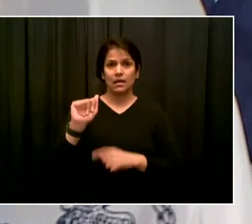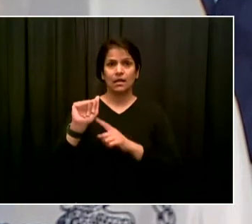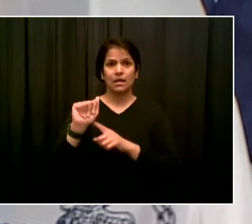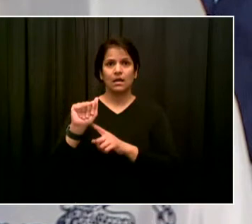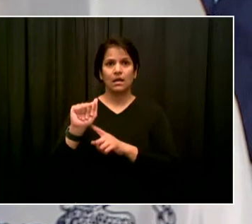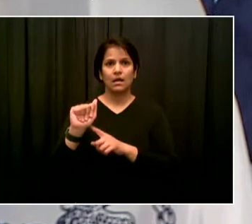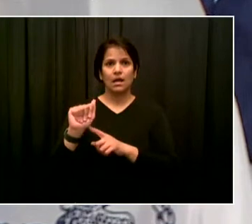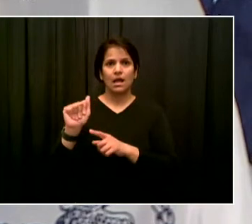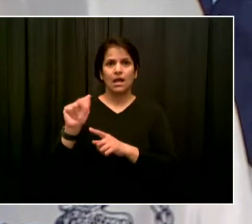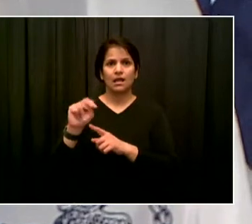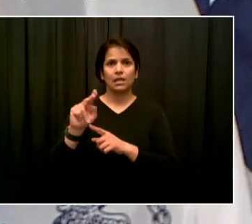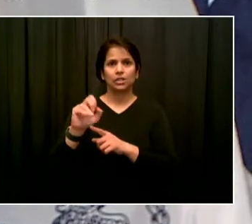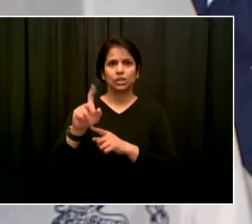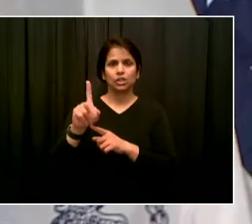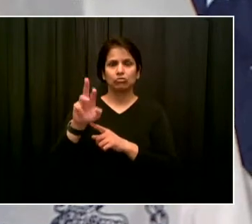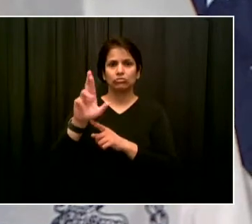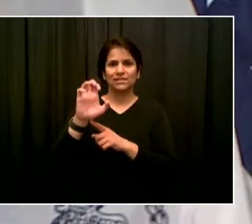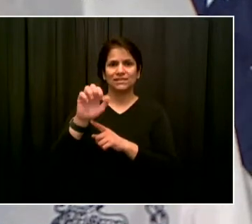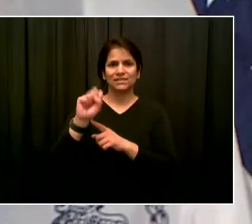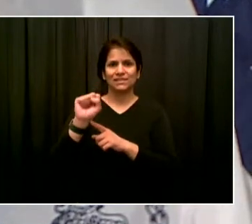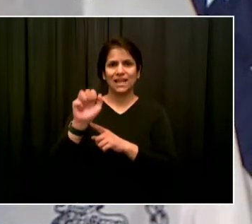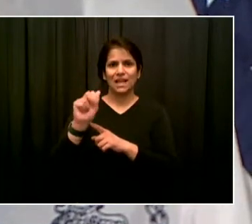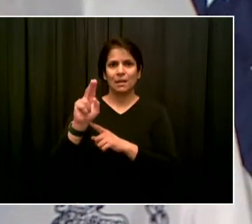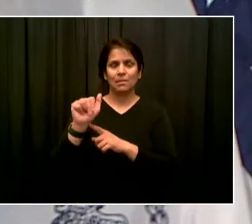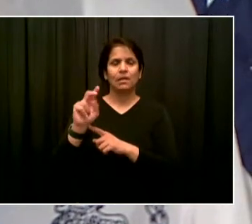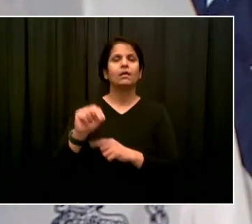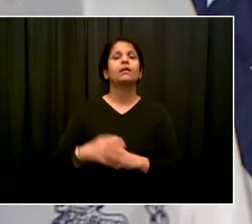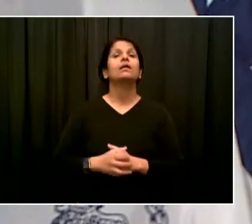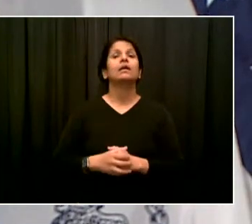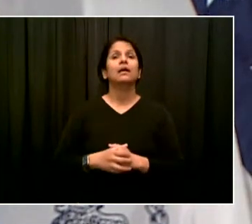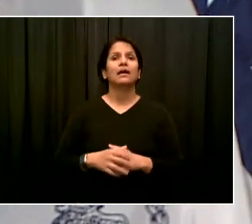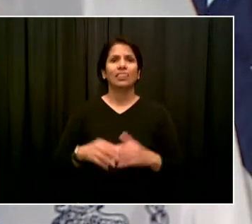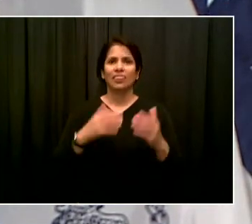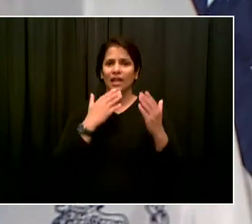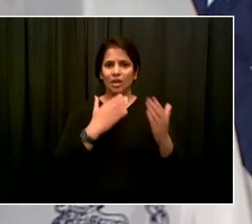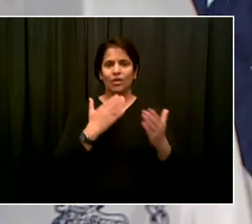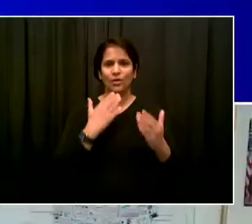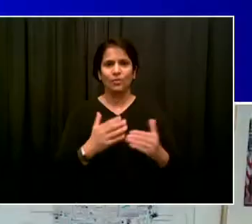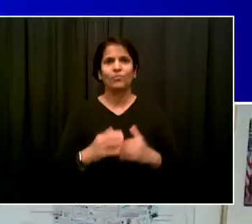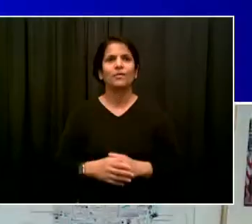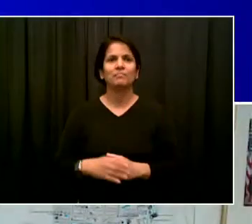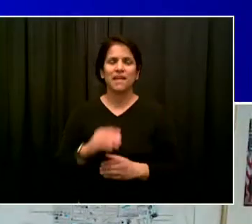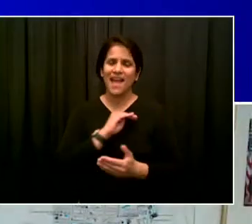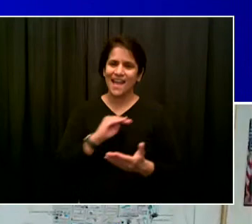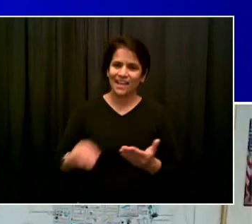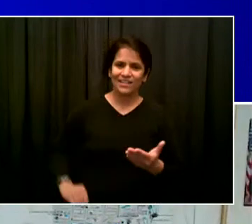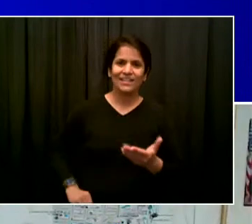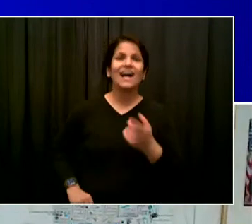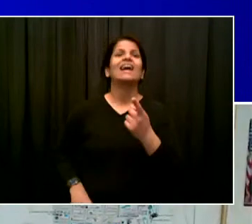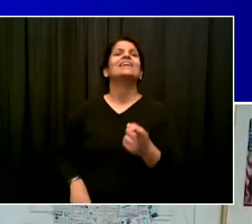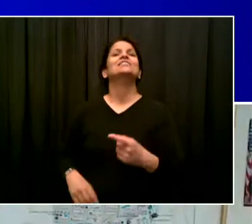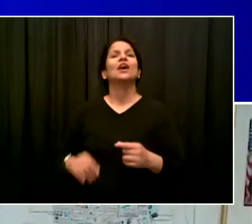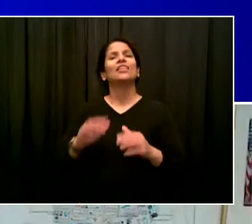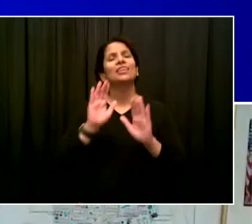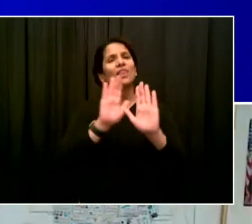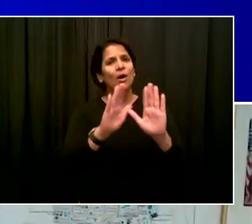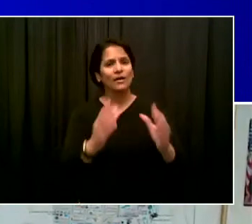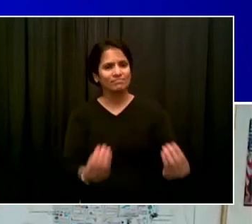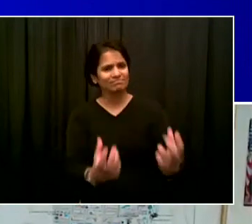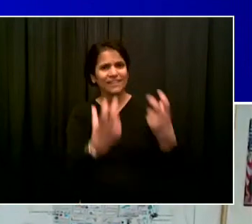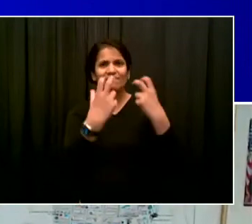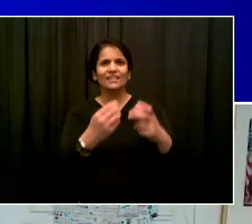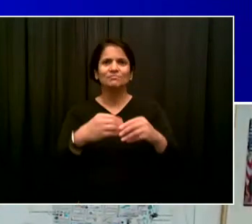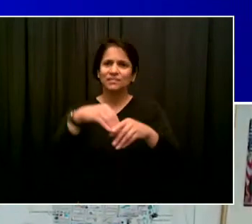Thank you, Mayor de Blasio, for today's investment of $15 million